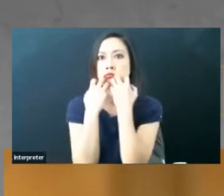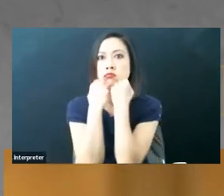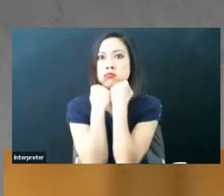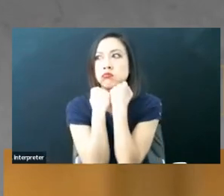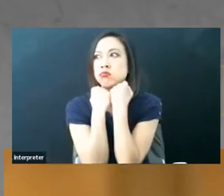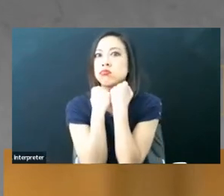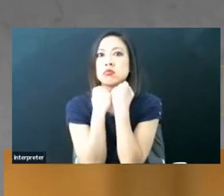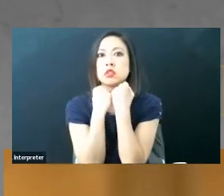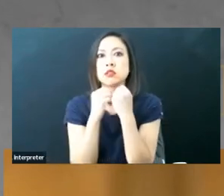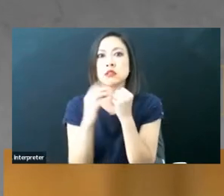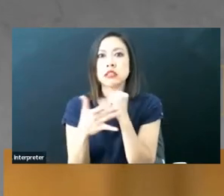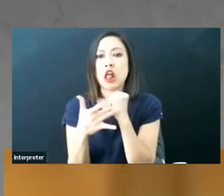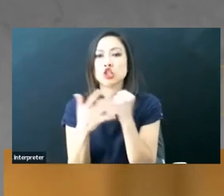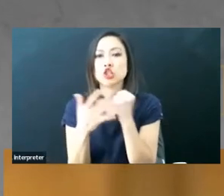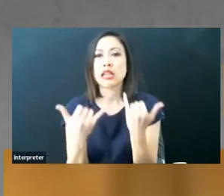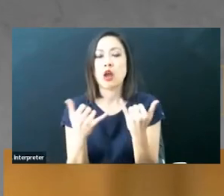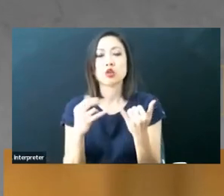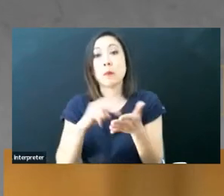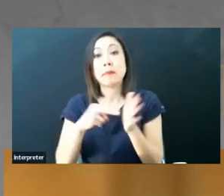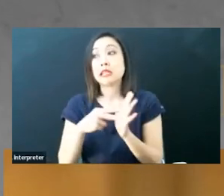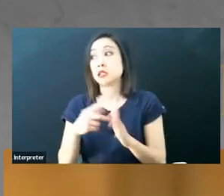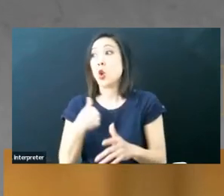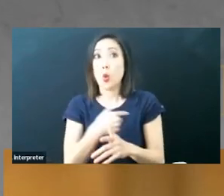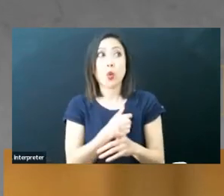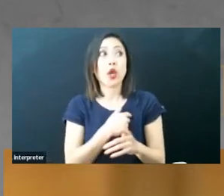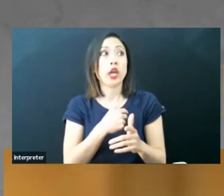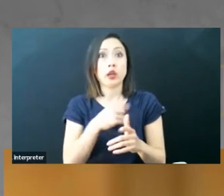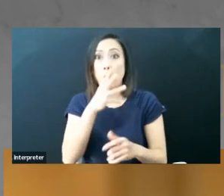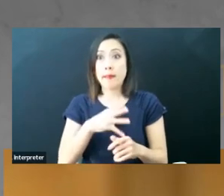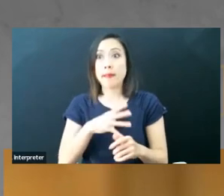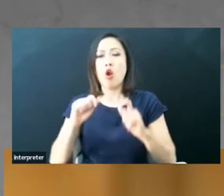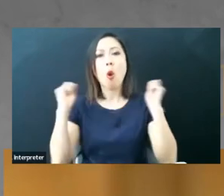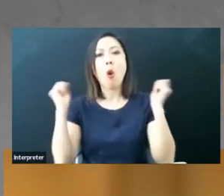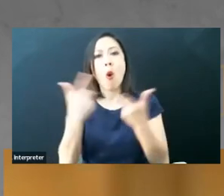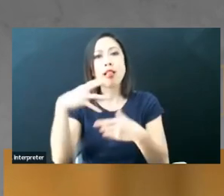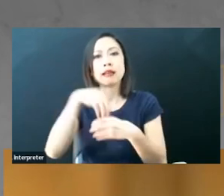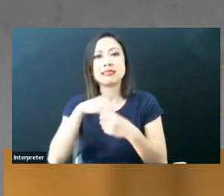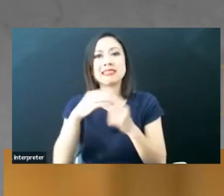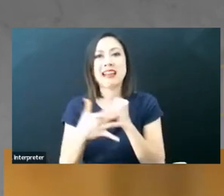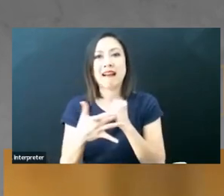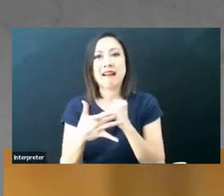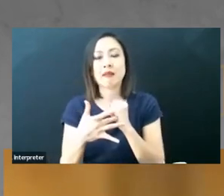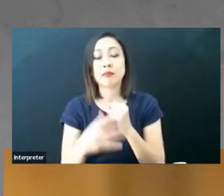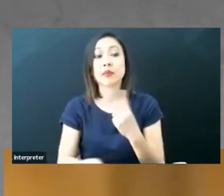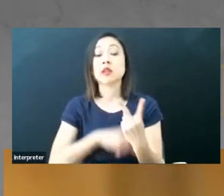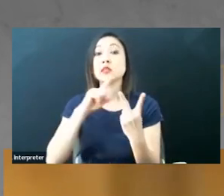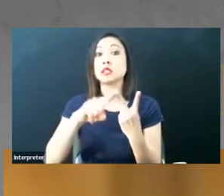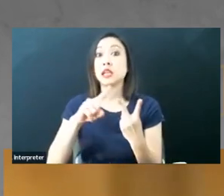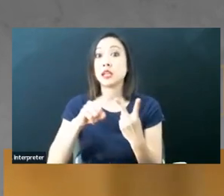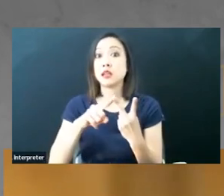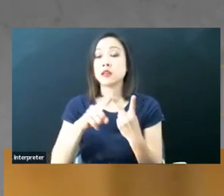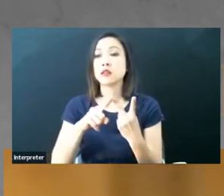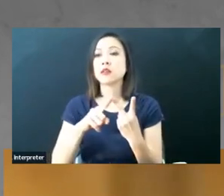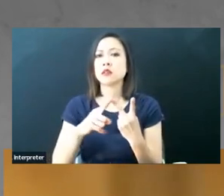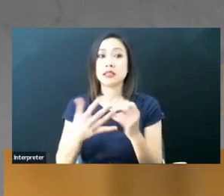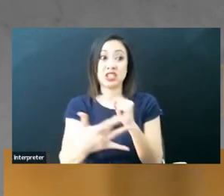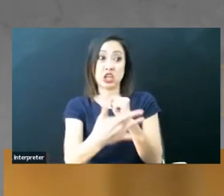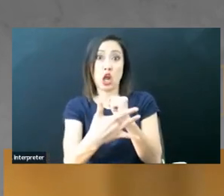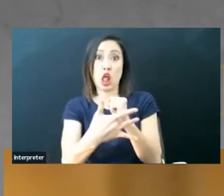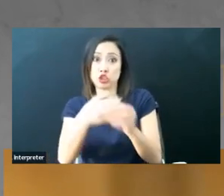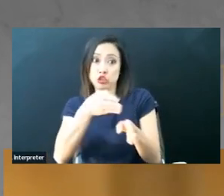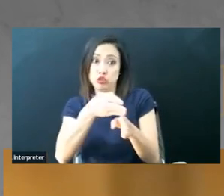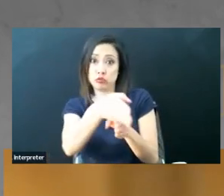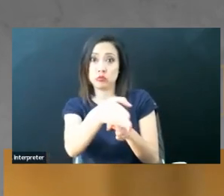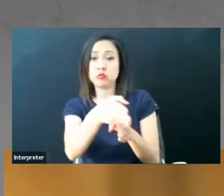all in tech, first of all. Second point is there are many roles in technology that are not just pure